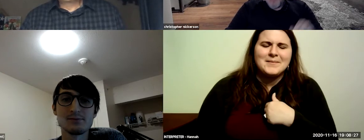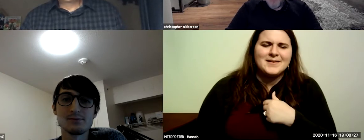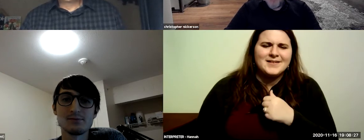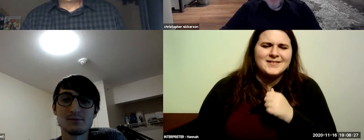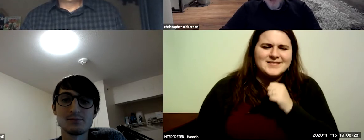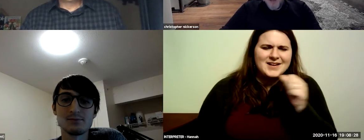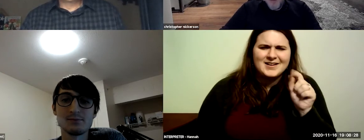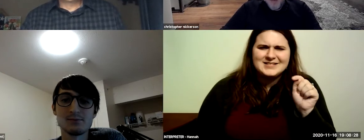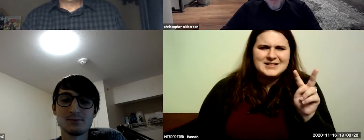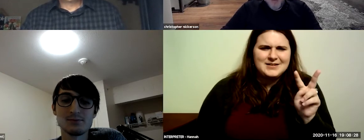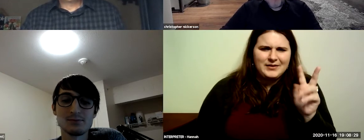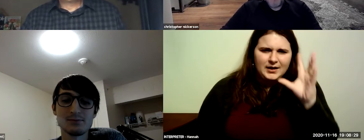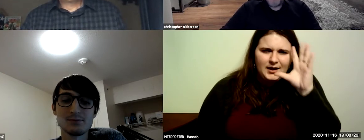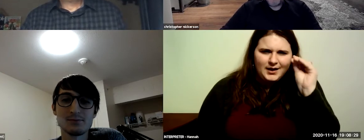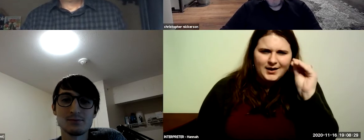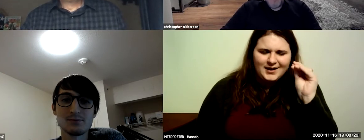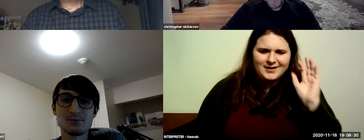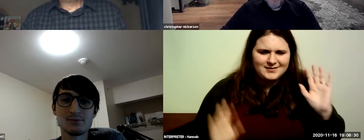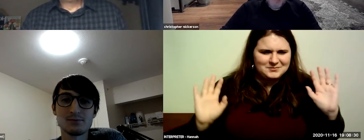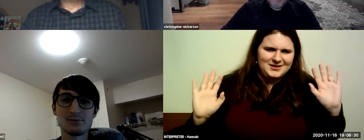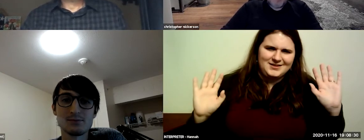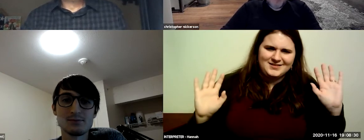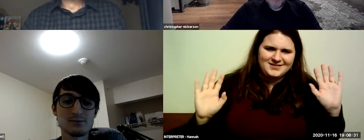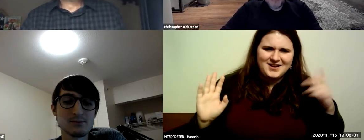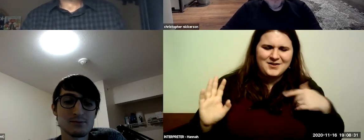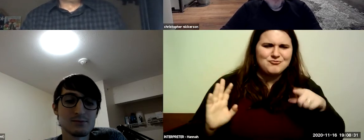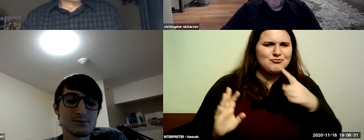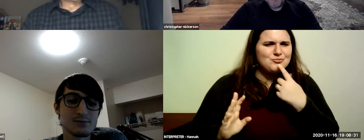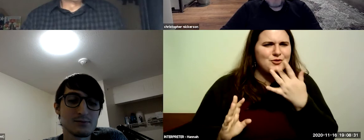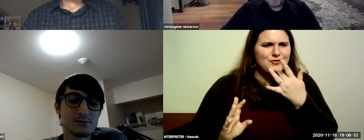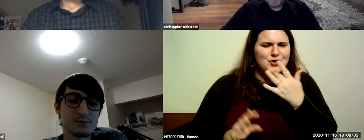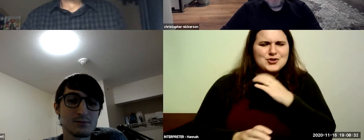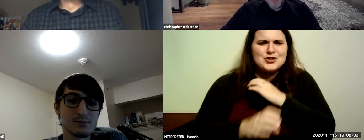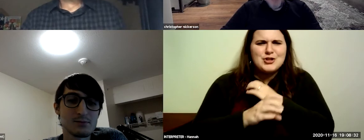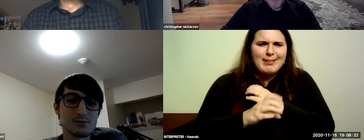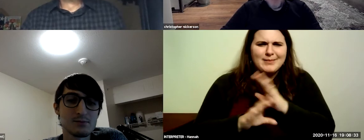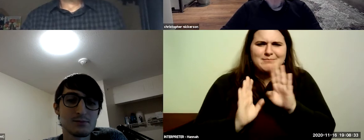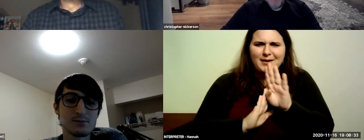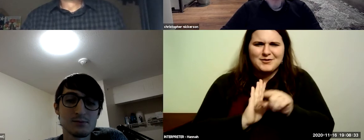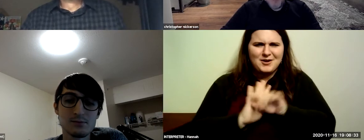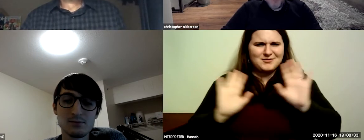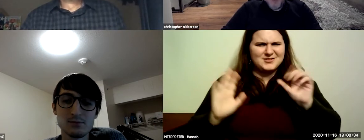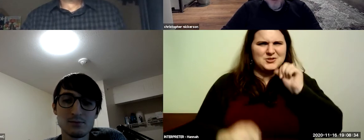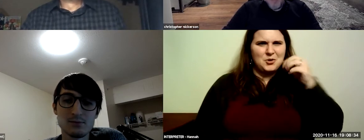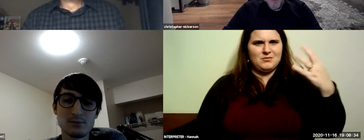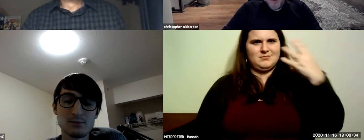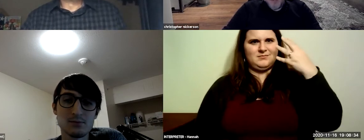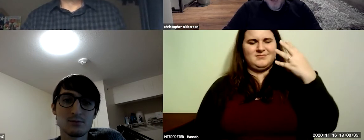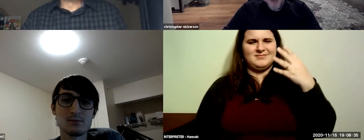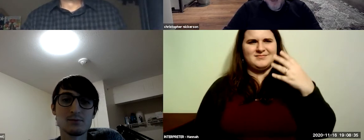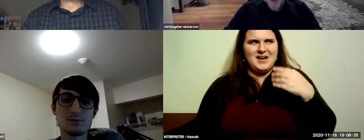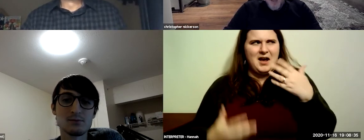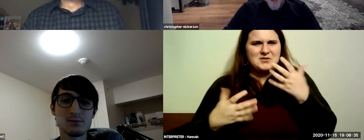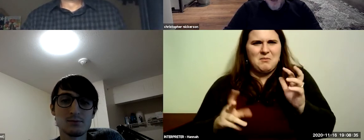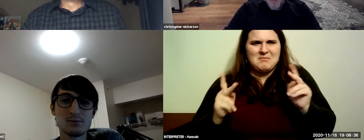I'm not a TV show person. Like I would rather just chill out in the background and like do stuff and not have somebody know who I am or